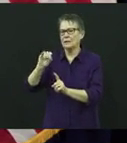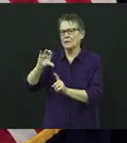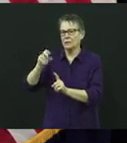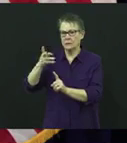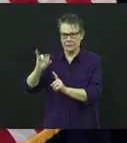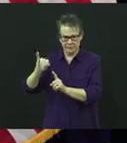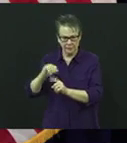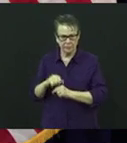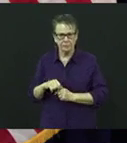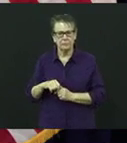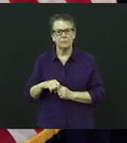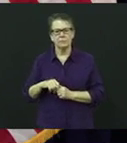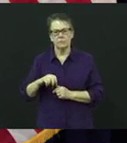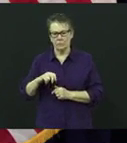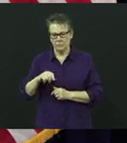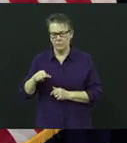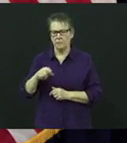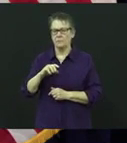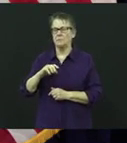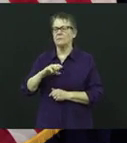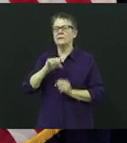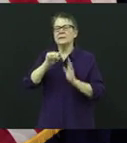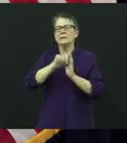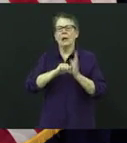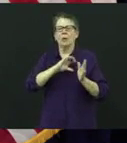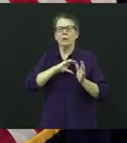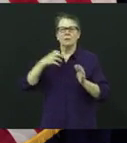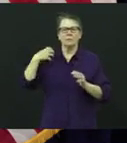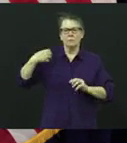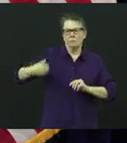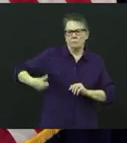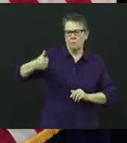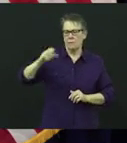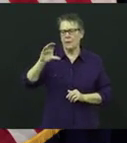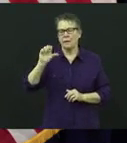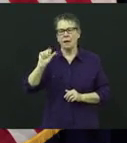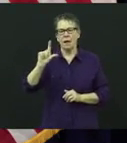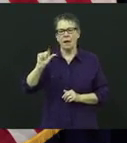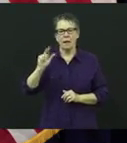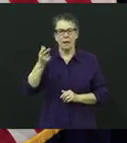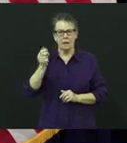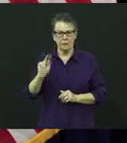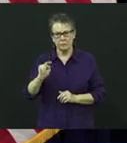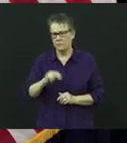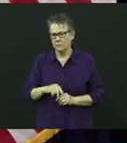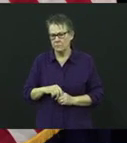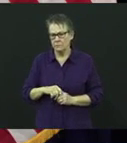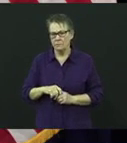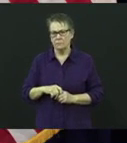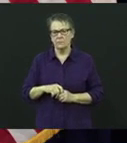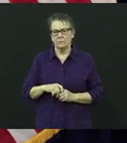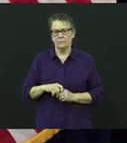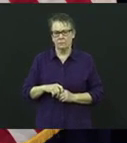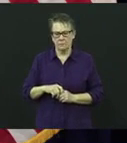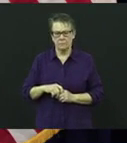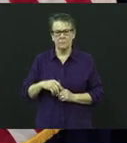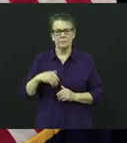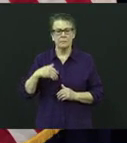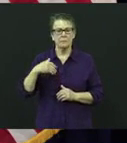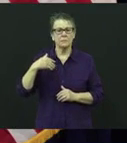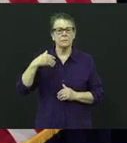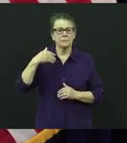joined again, and I welcome him back, to Pat's left by the Department of Health's Communicable Disease Service Medical Director,